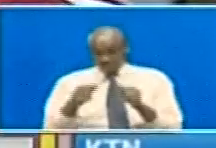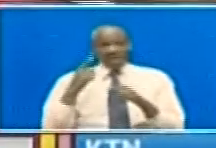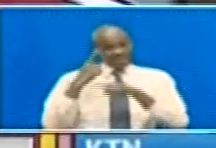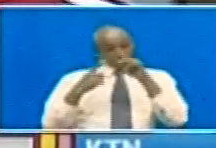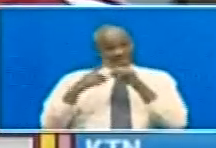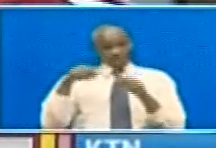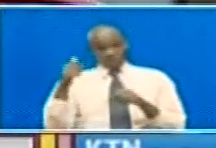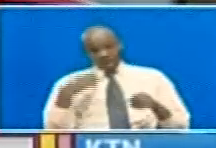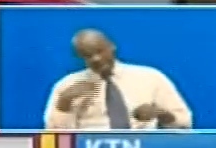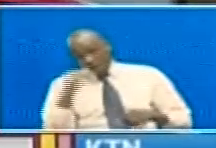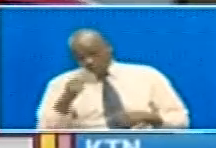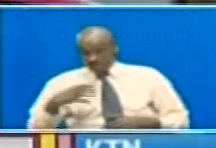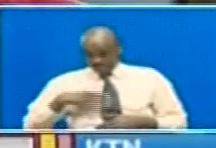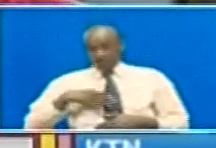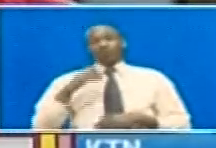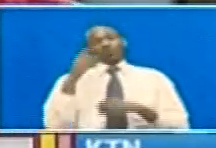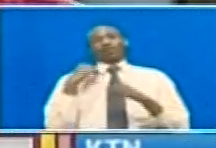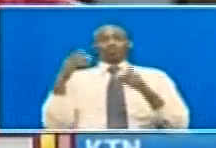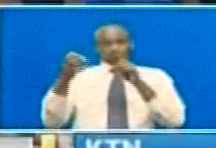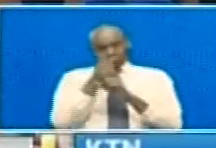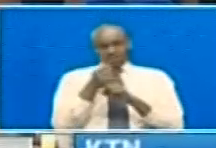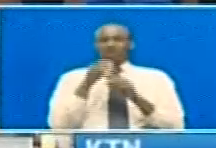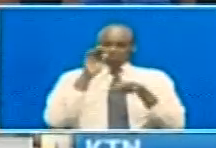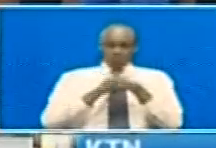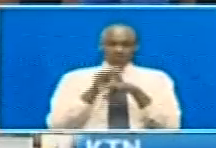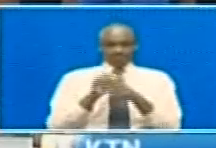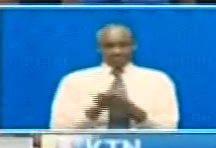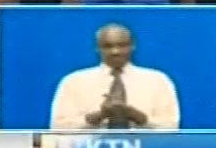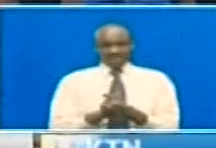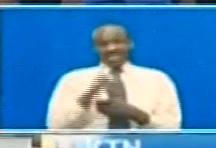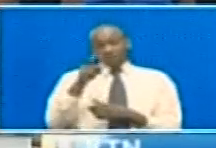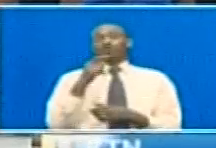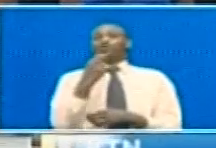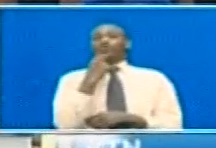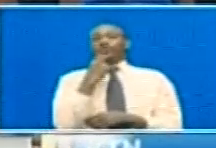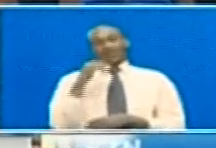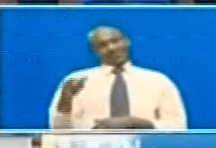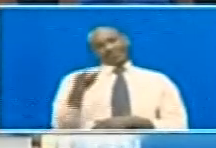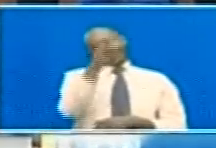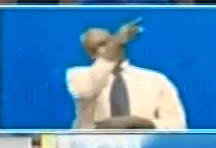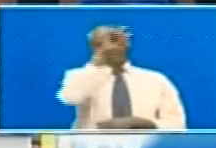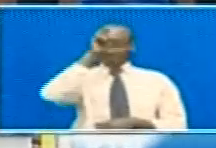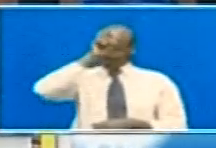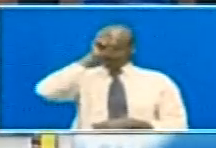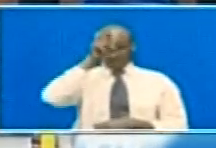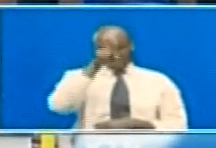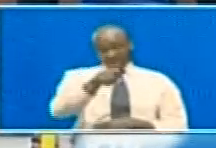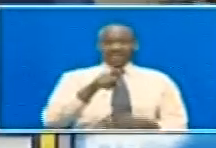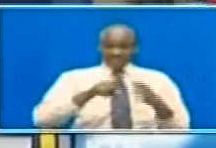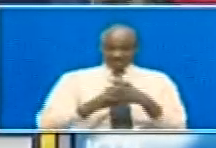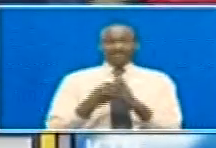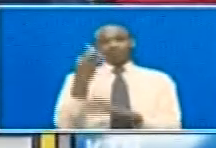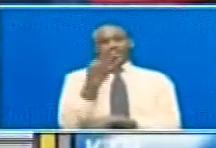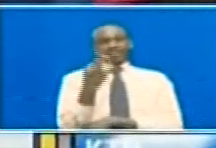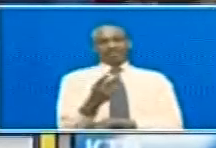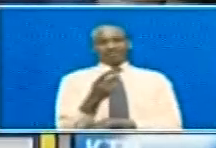experience of that older player, and it's very good. The team departs on Tuesday morning for Cairo, with the championship expected to begin on Wednesday.